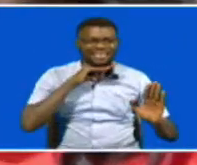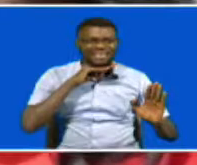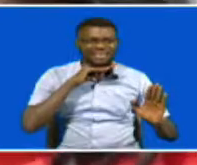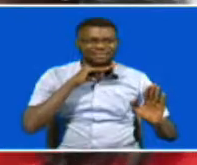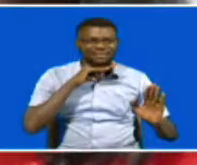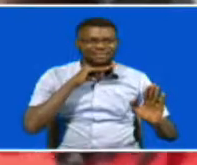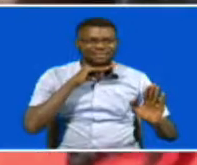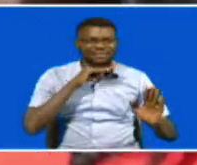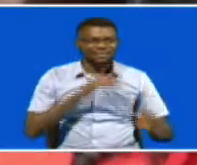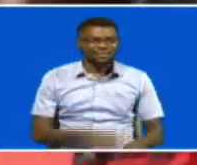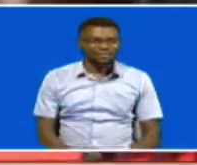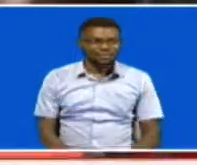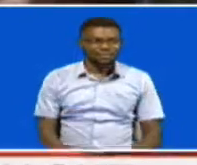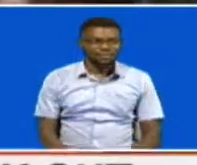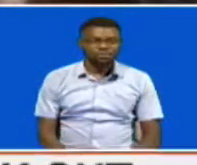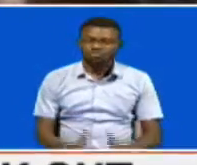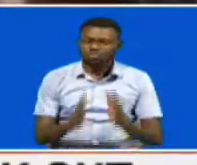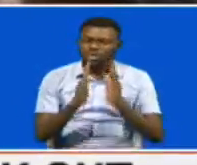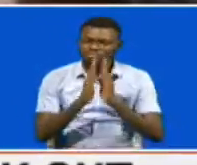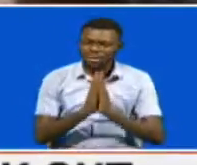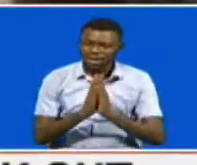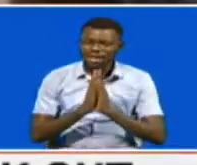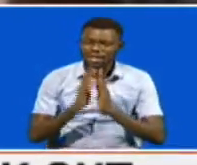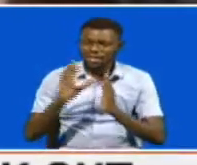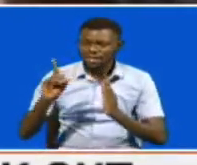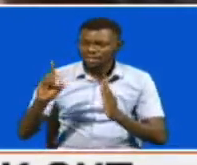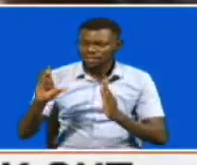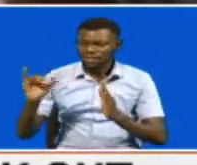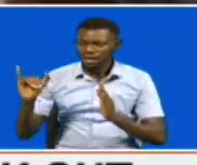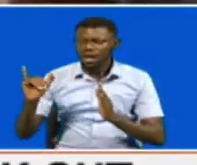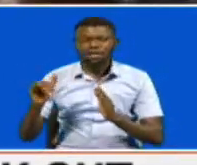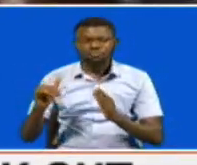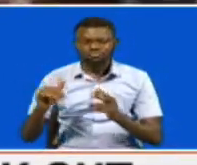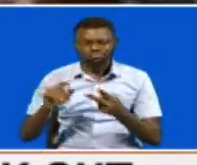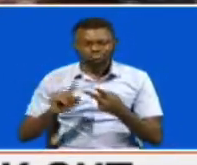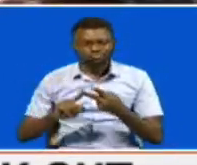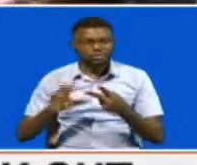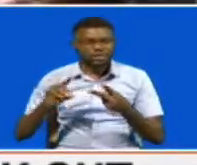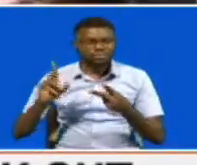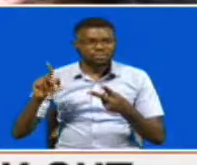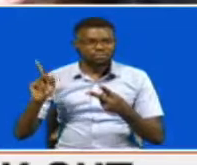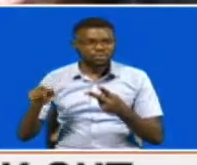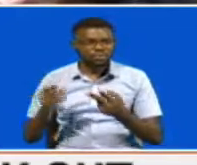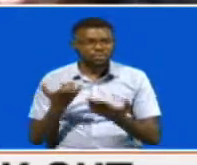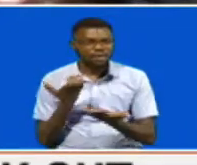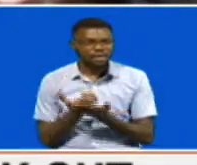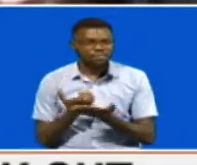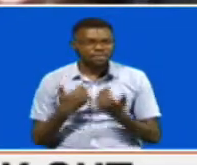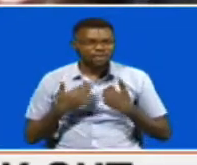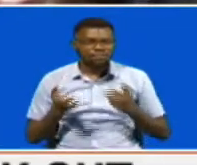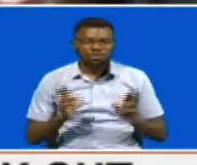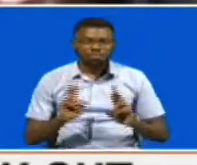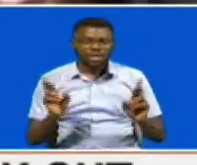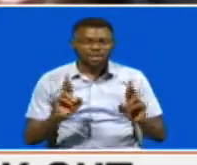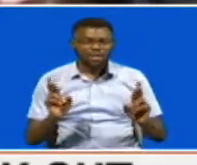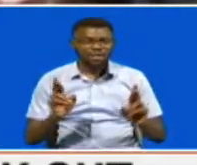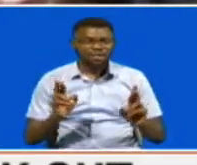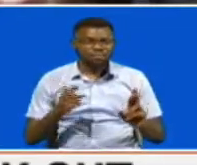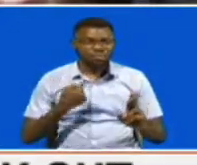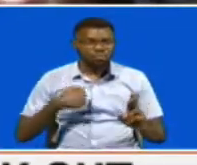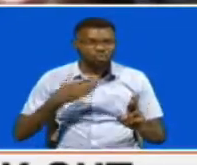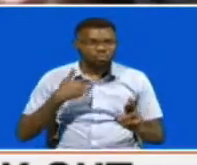And we pray that the DCI and the DPP are ready with all the evidence so that the case can